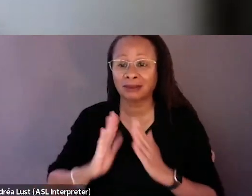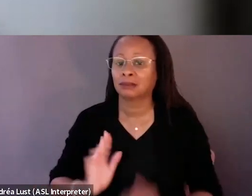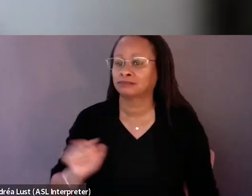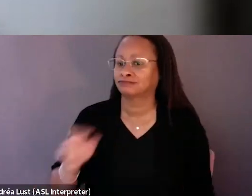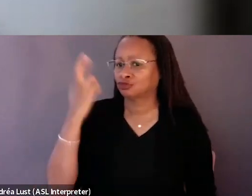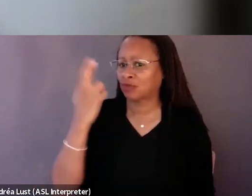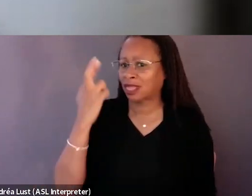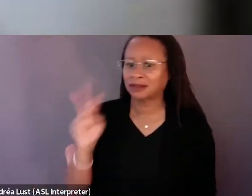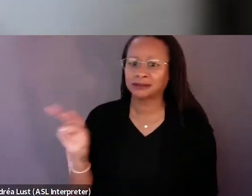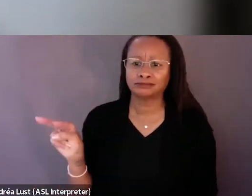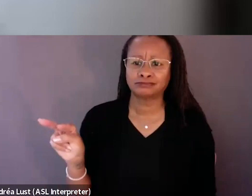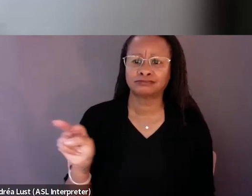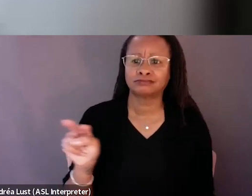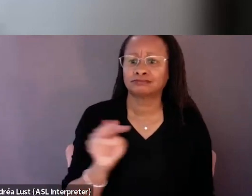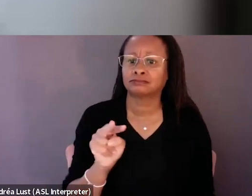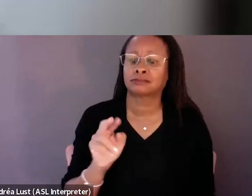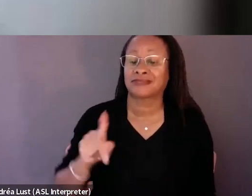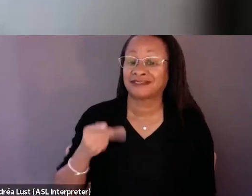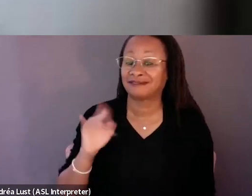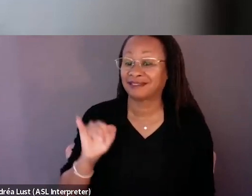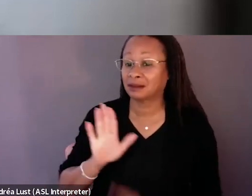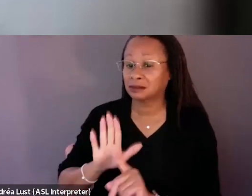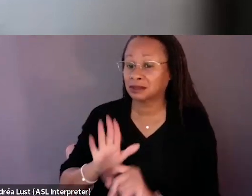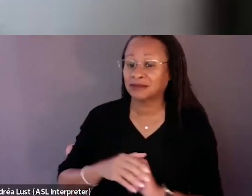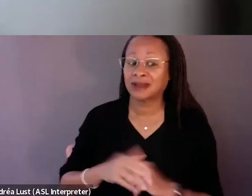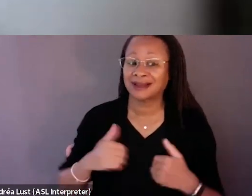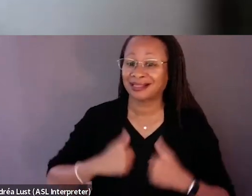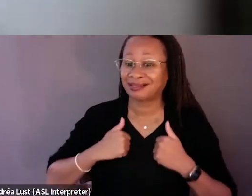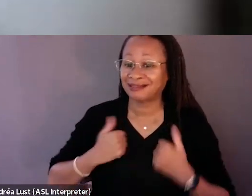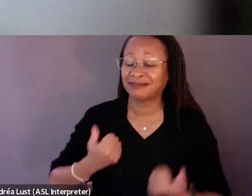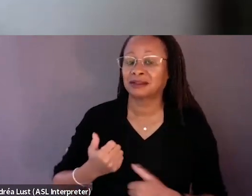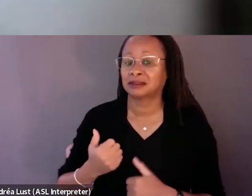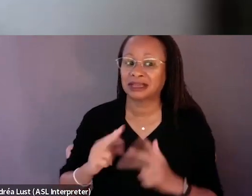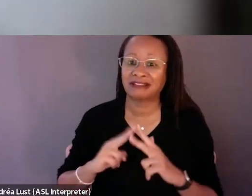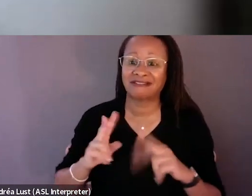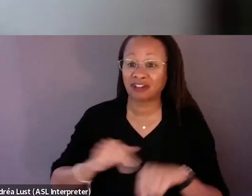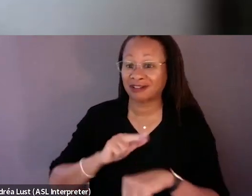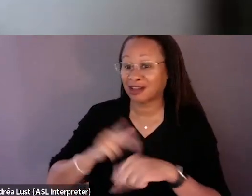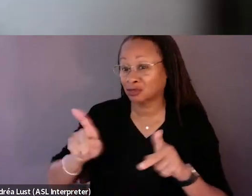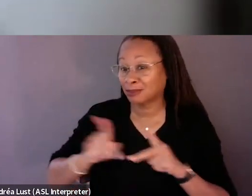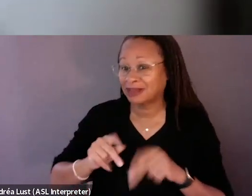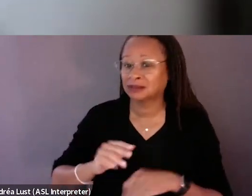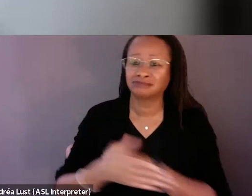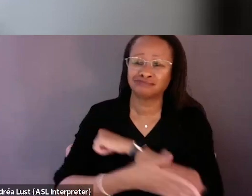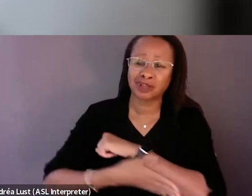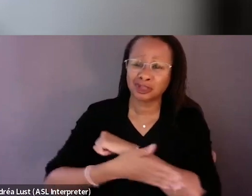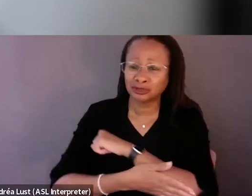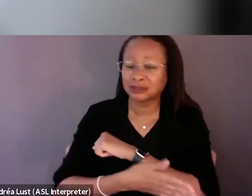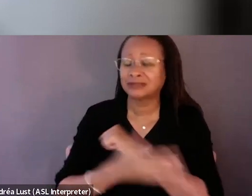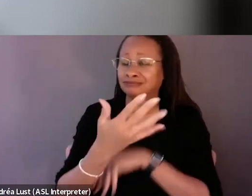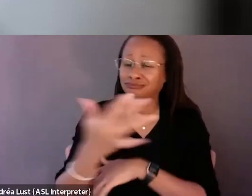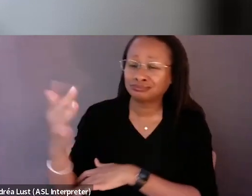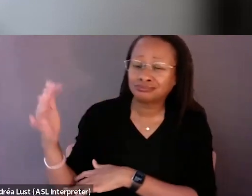realized that Phi has been living in quite a natural place. It's the countryside and